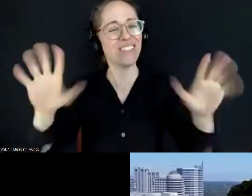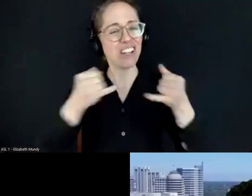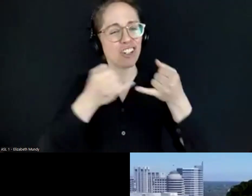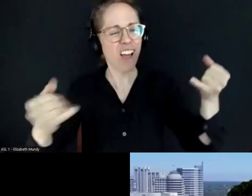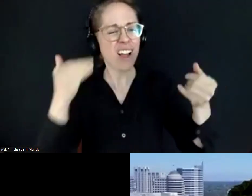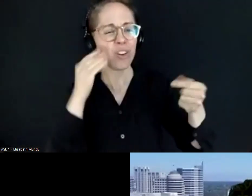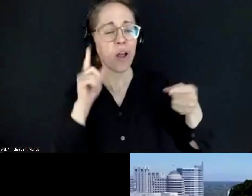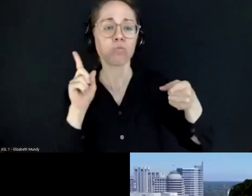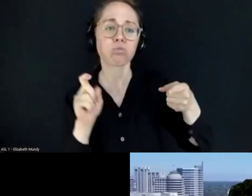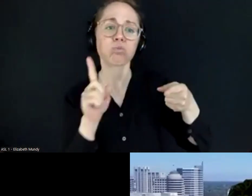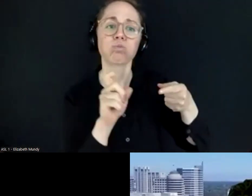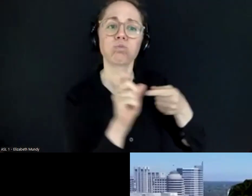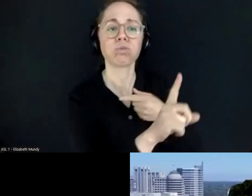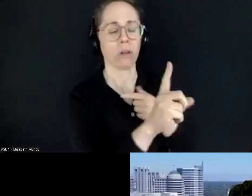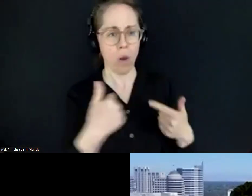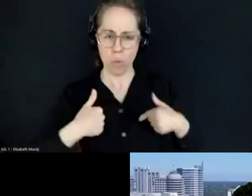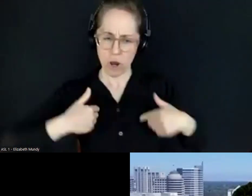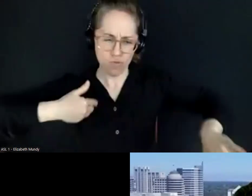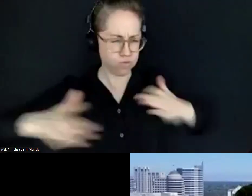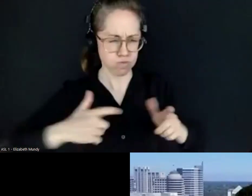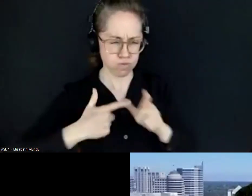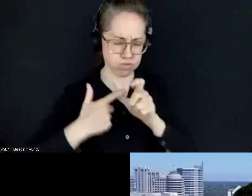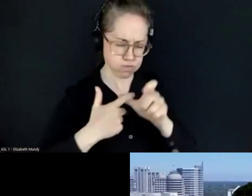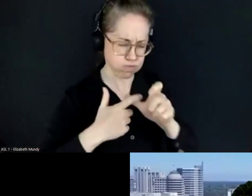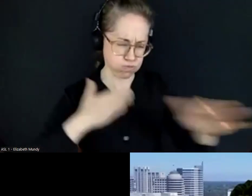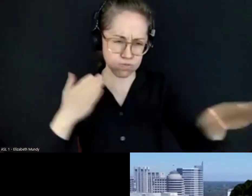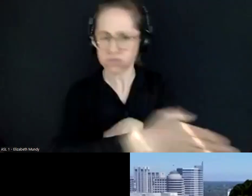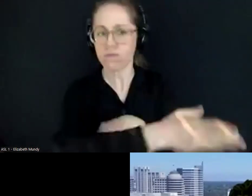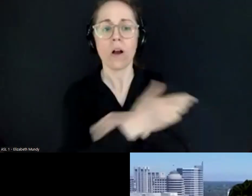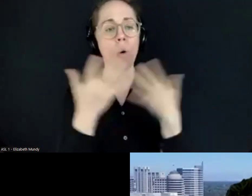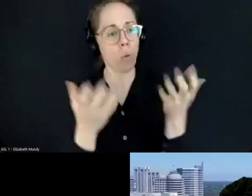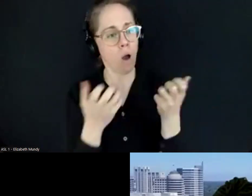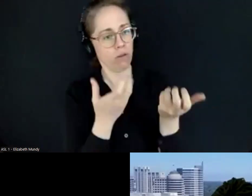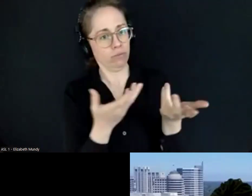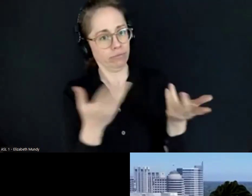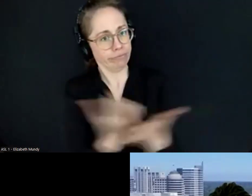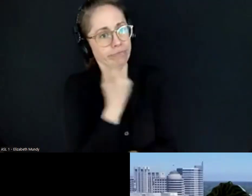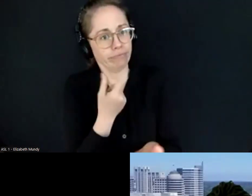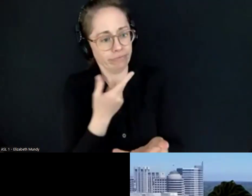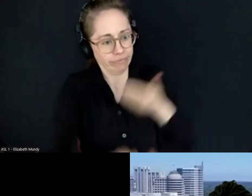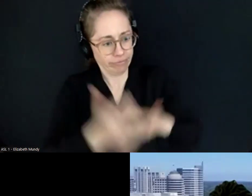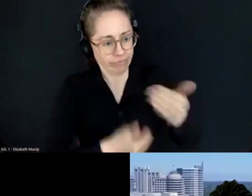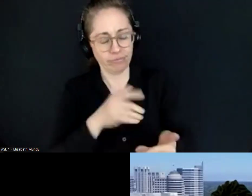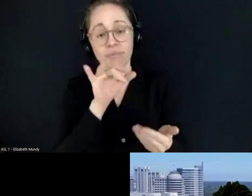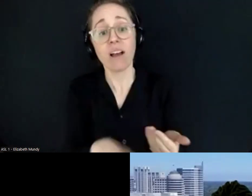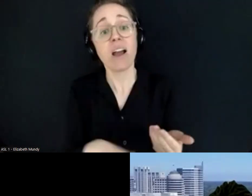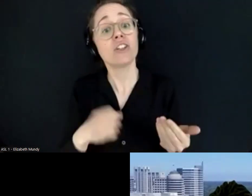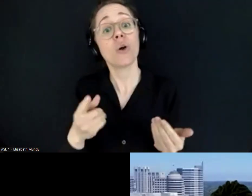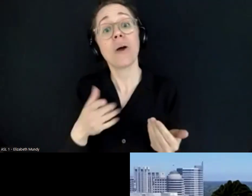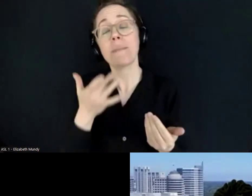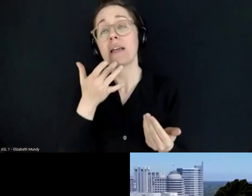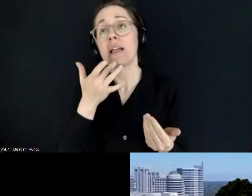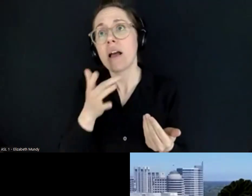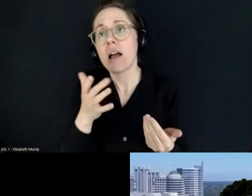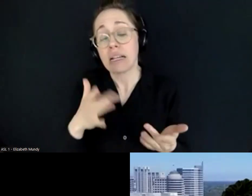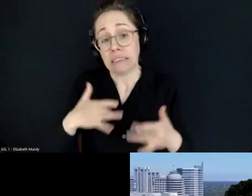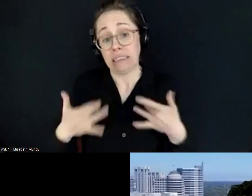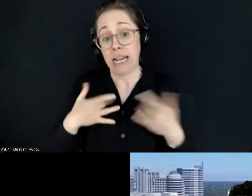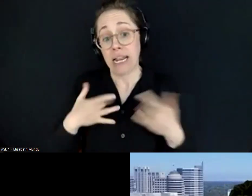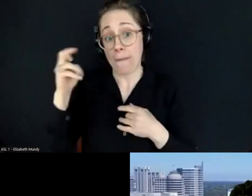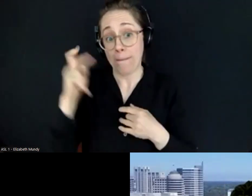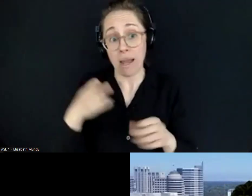I'm up for the charge. So I would love to come back to you all in the summer after the budget process